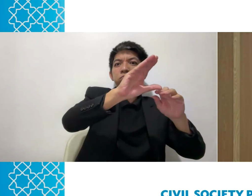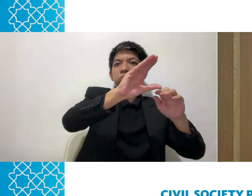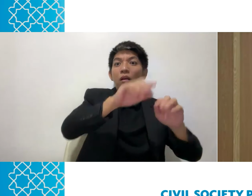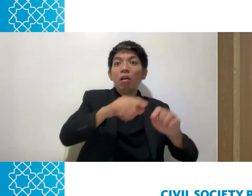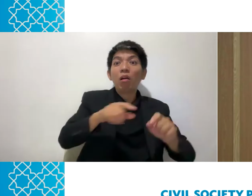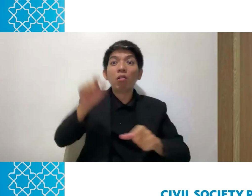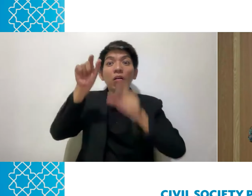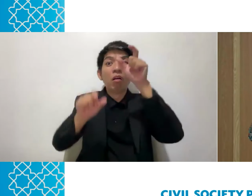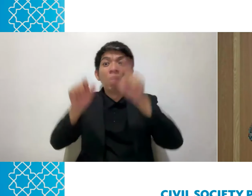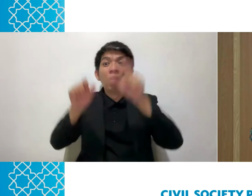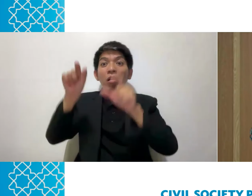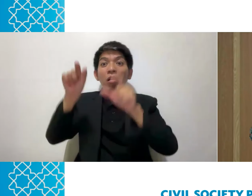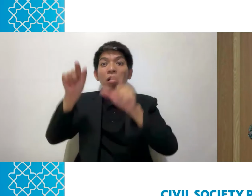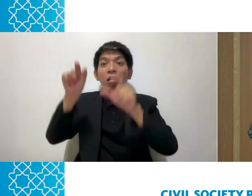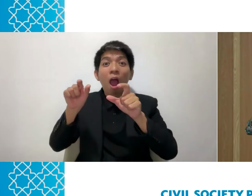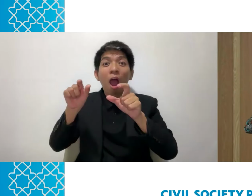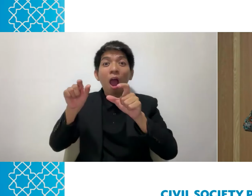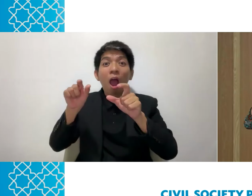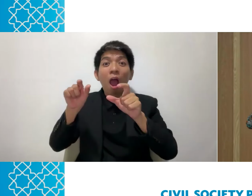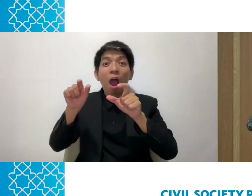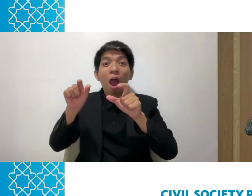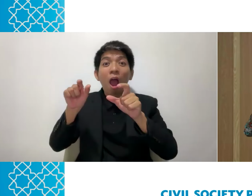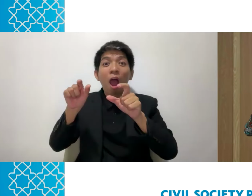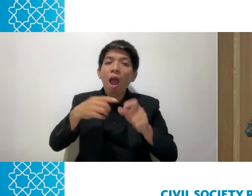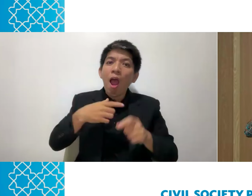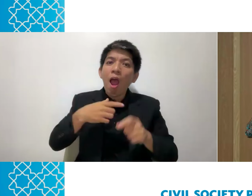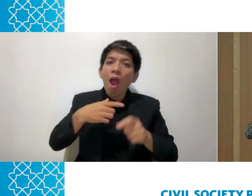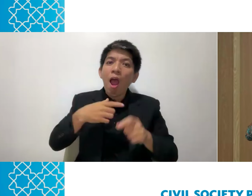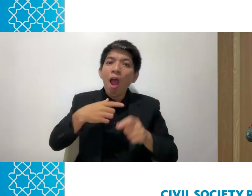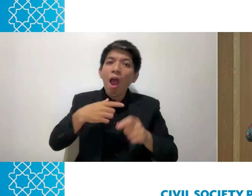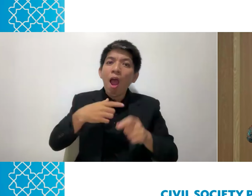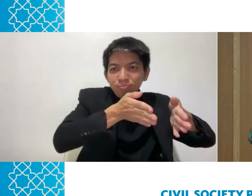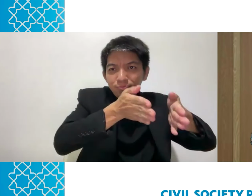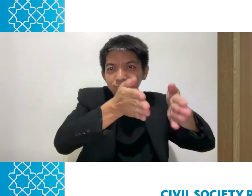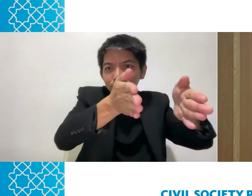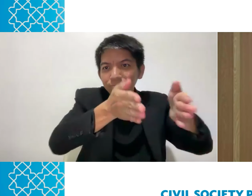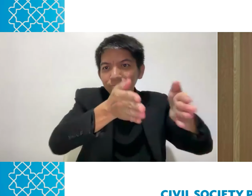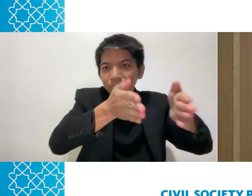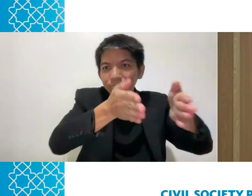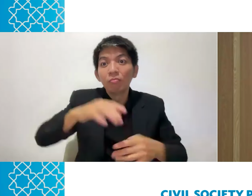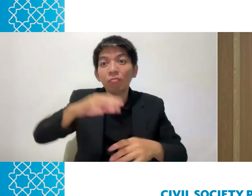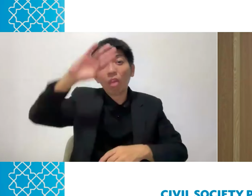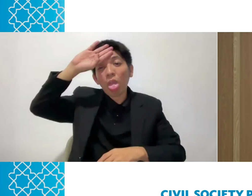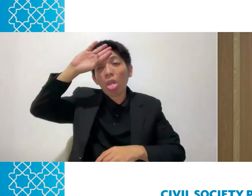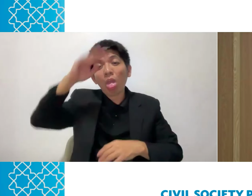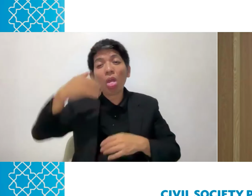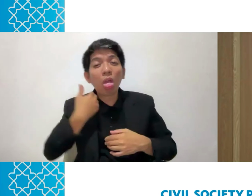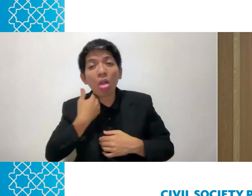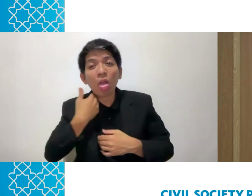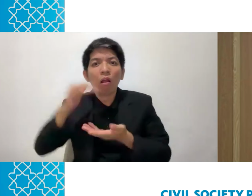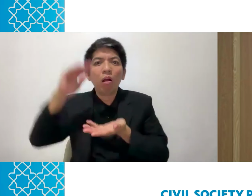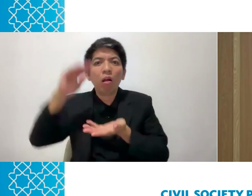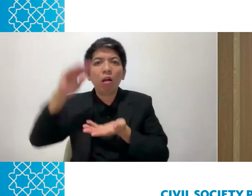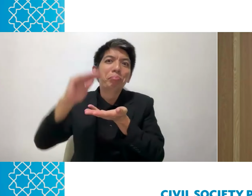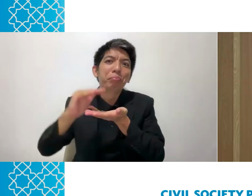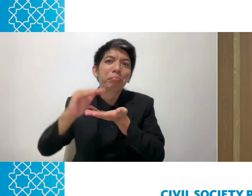system and less wear and tear on the roads, since less cars and vehicles are using those roads on the